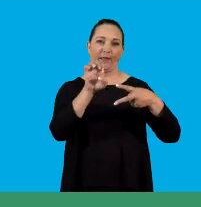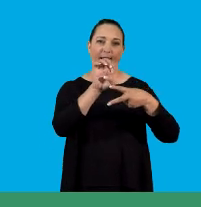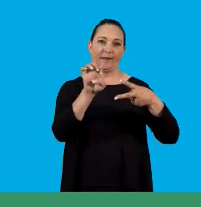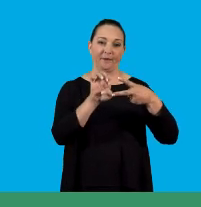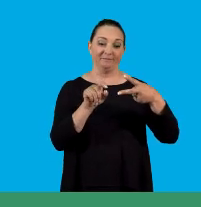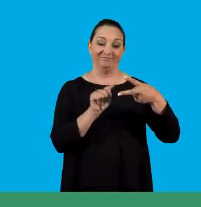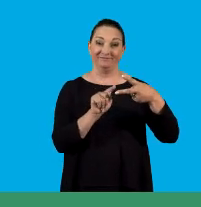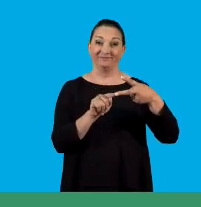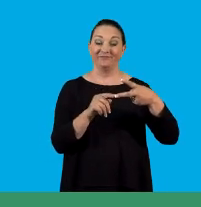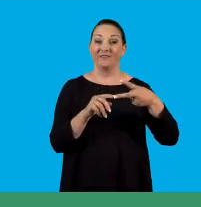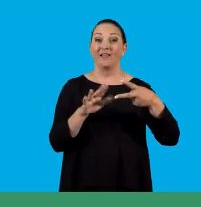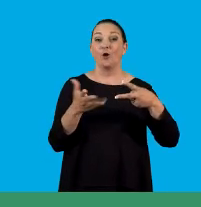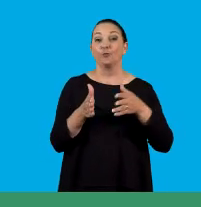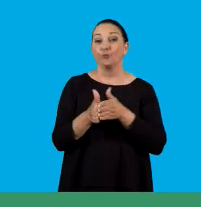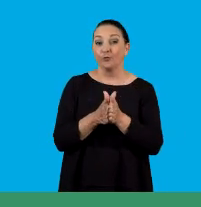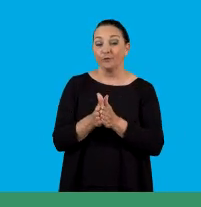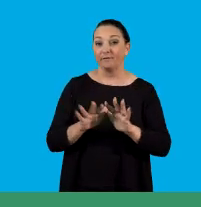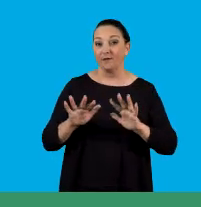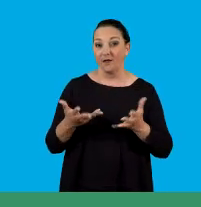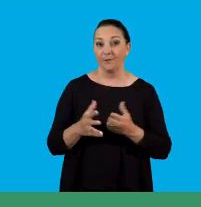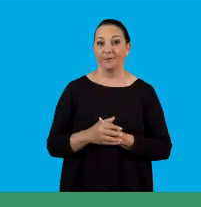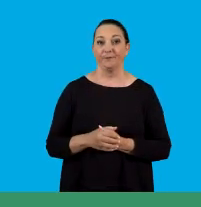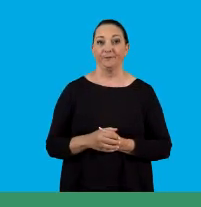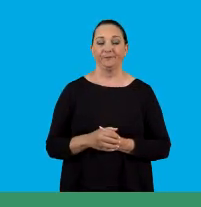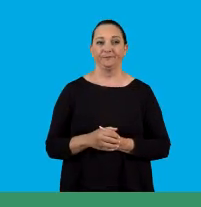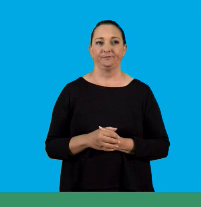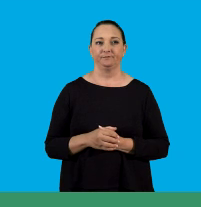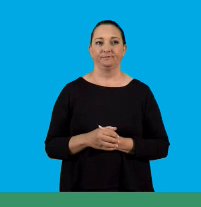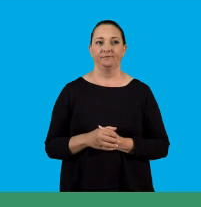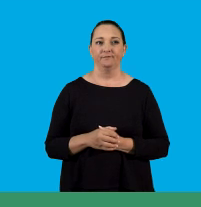TQM elements. How do you motivate there? You say customers